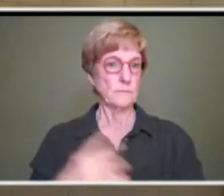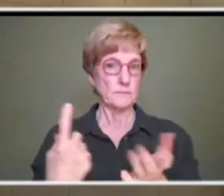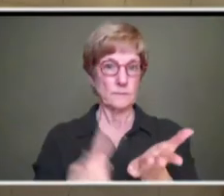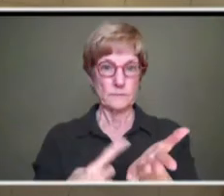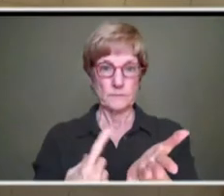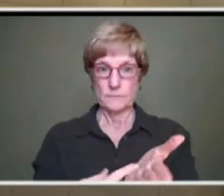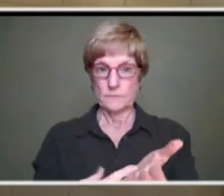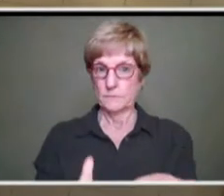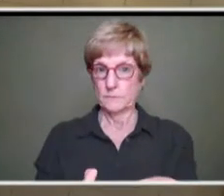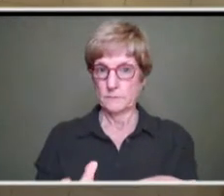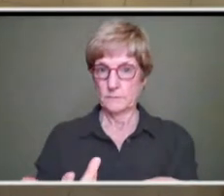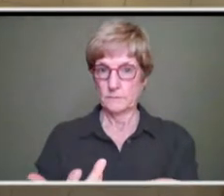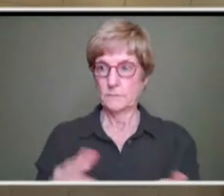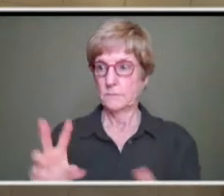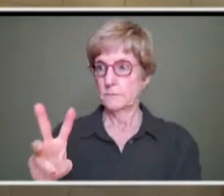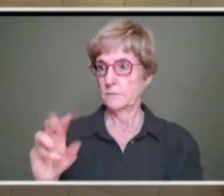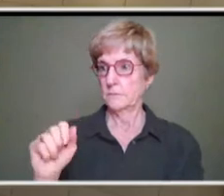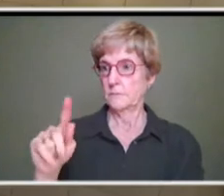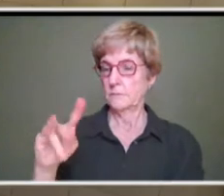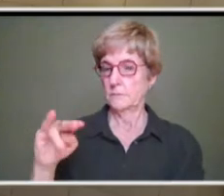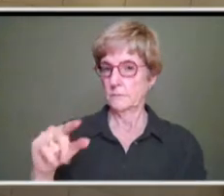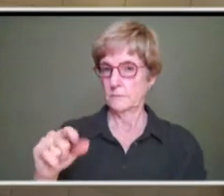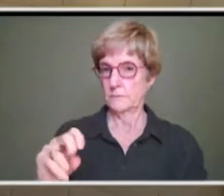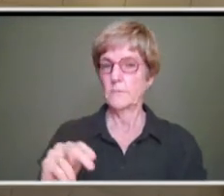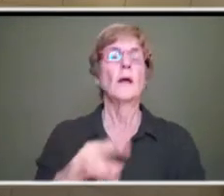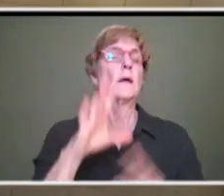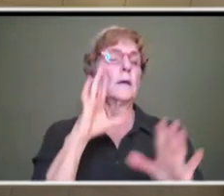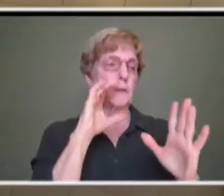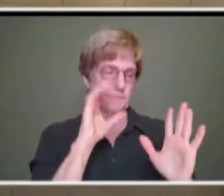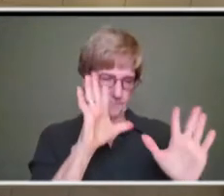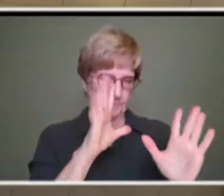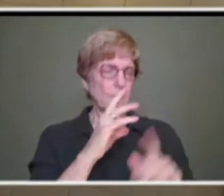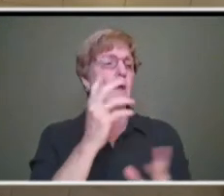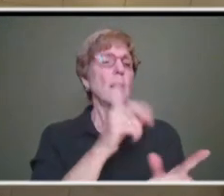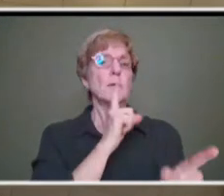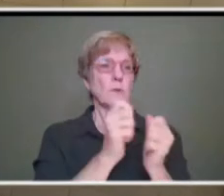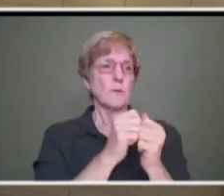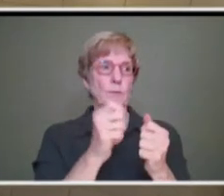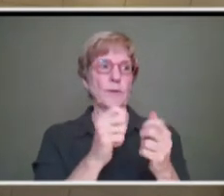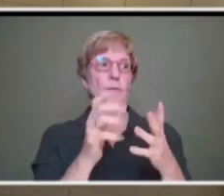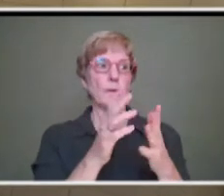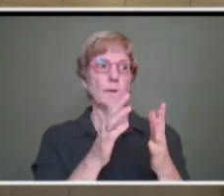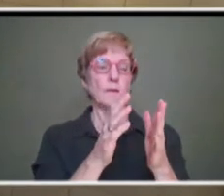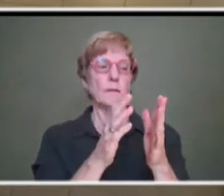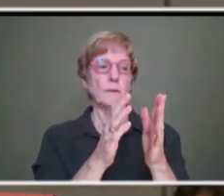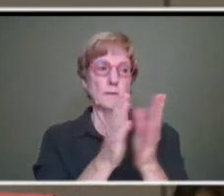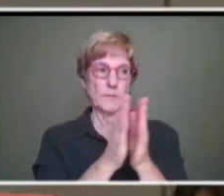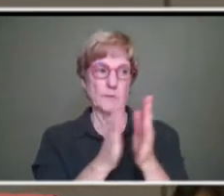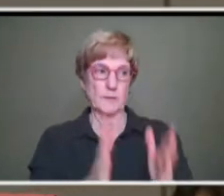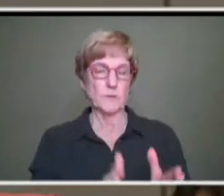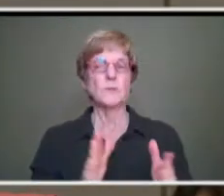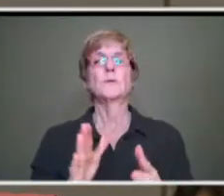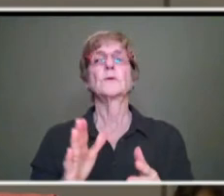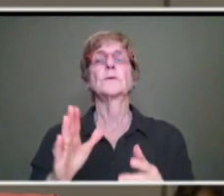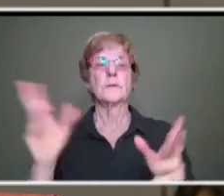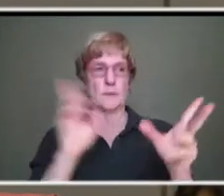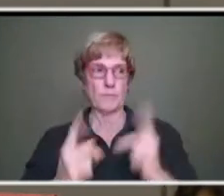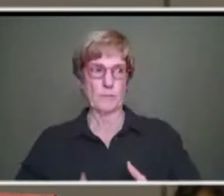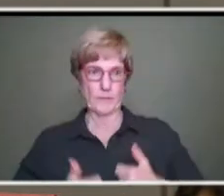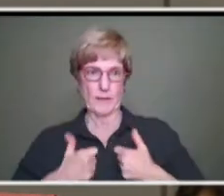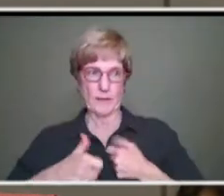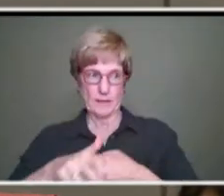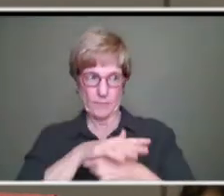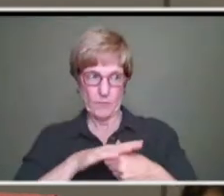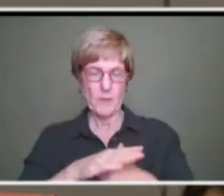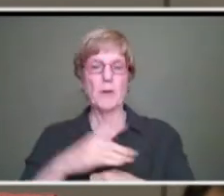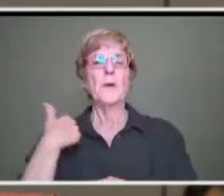Miss Wellington yeah I just wanted to note that I met with the petitioner Community leaders and legal and Zoning staff as you heard and I'm pleased to share that we have reached a